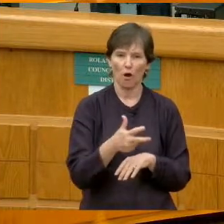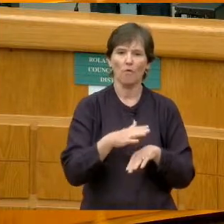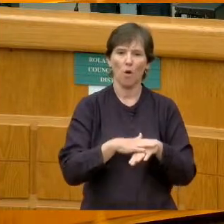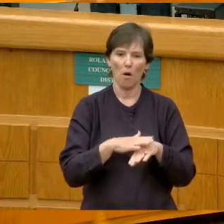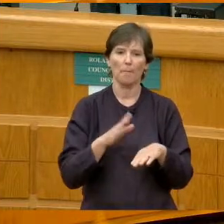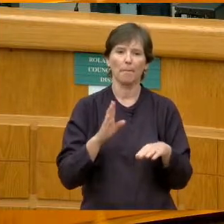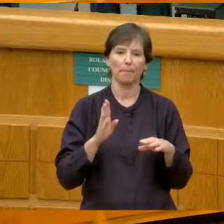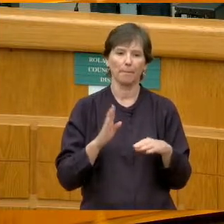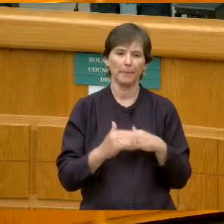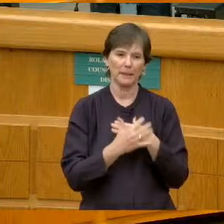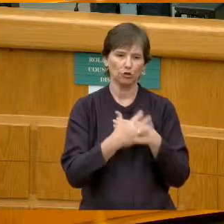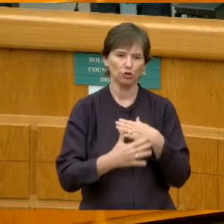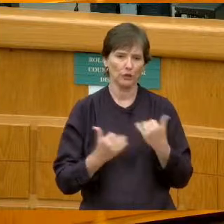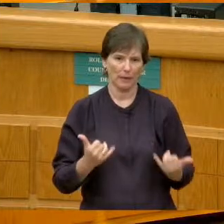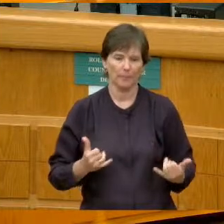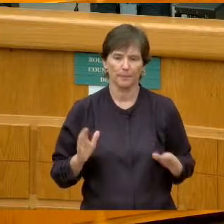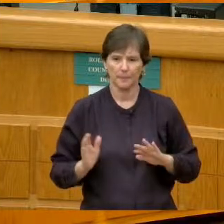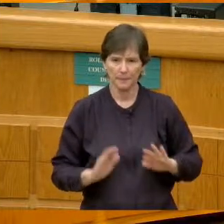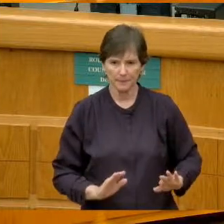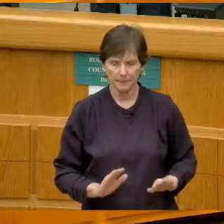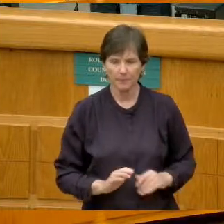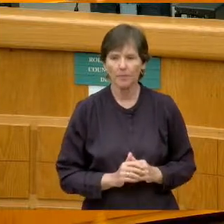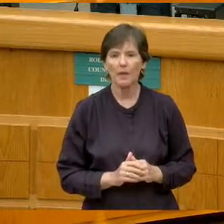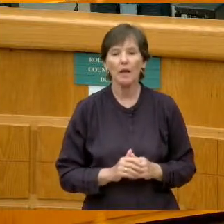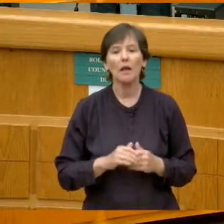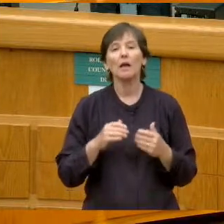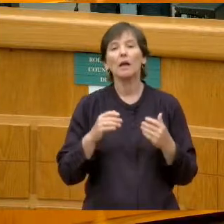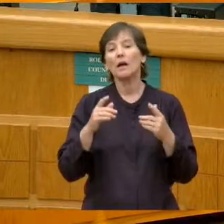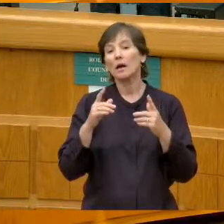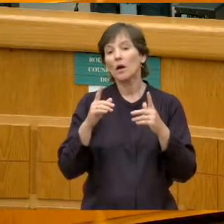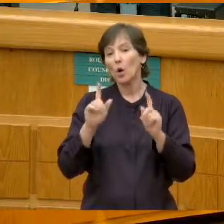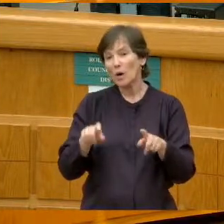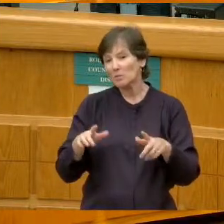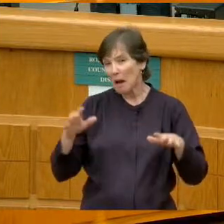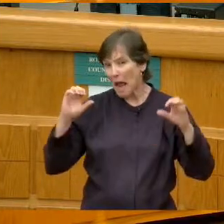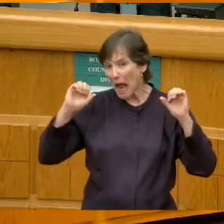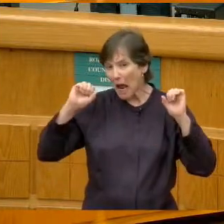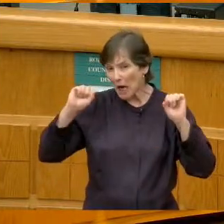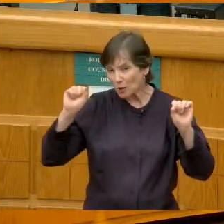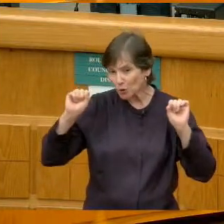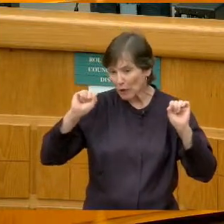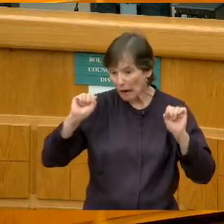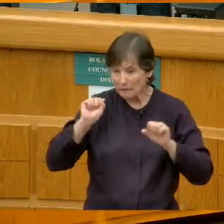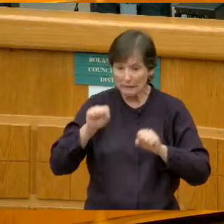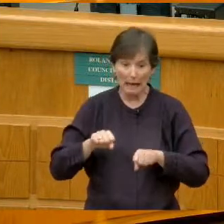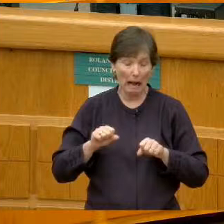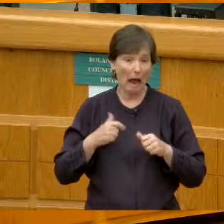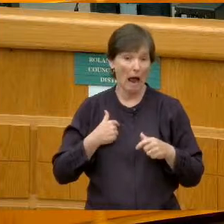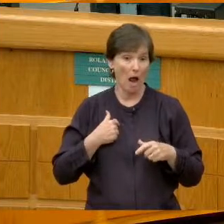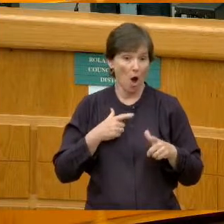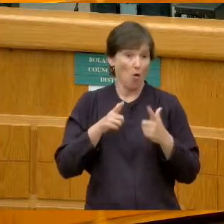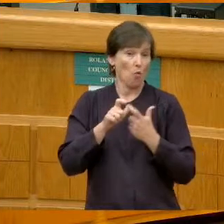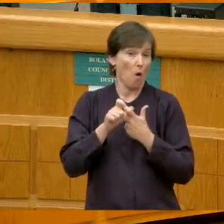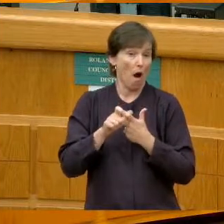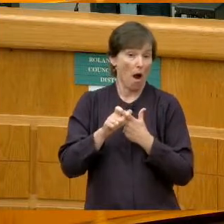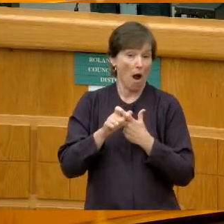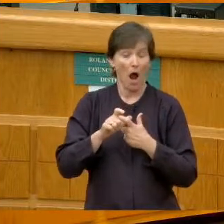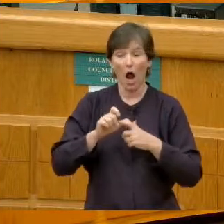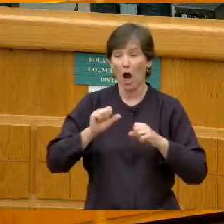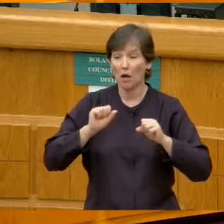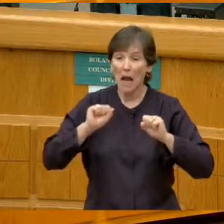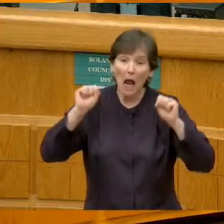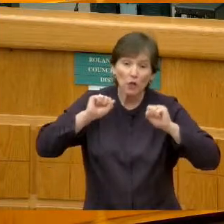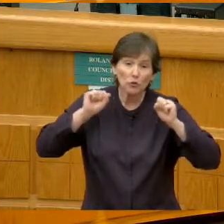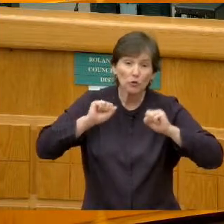one. When it comes to exercise, can I jog on the beach? Can I do some strength conditioning on the beach?